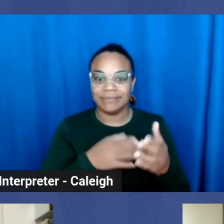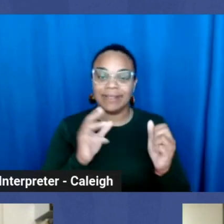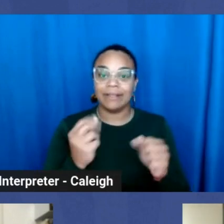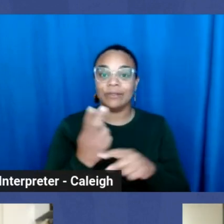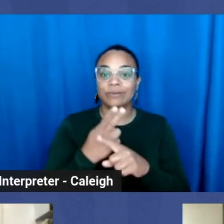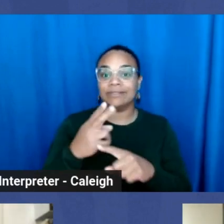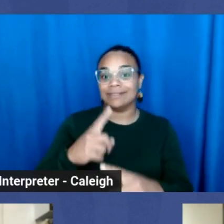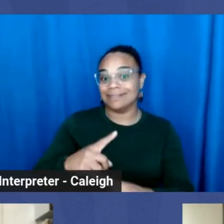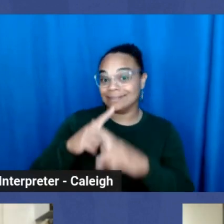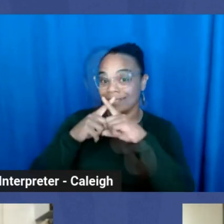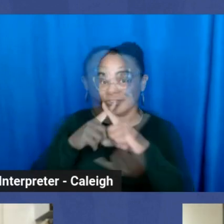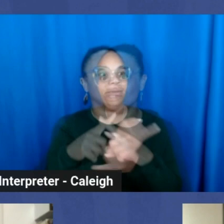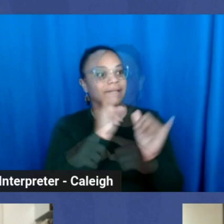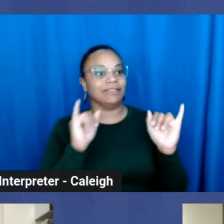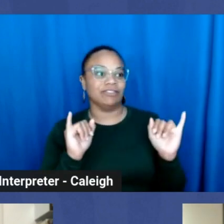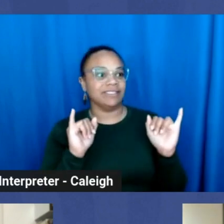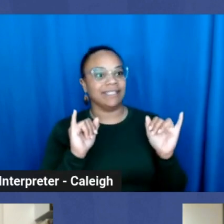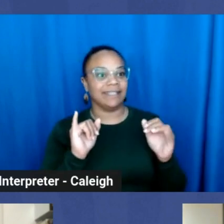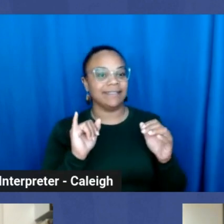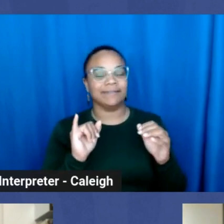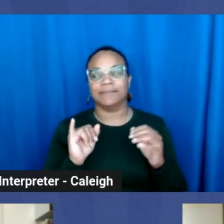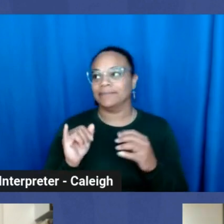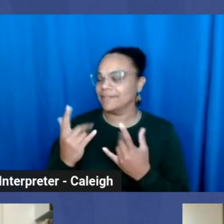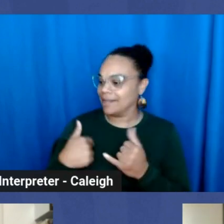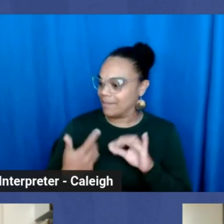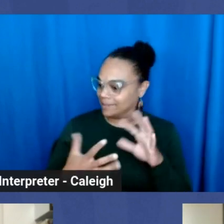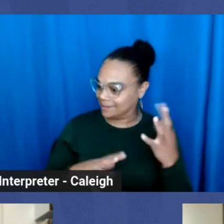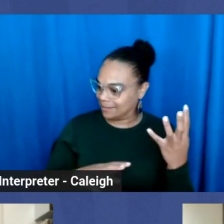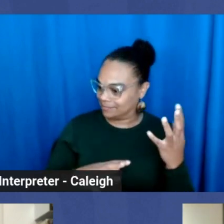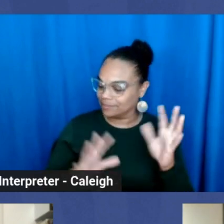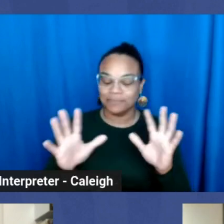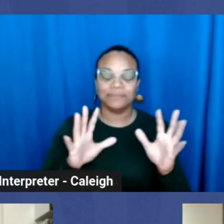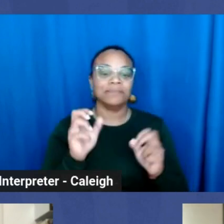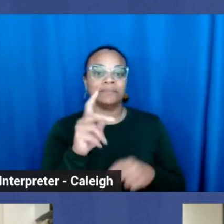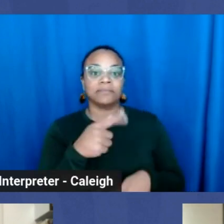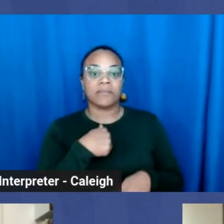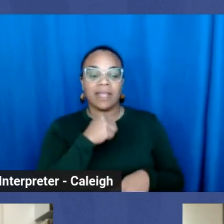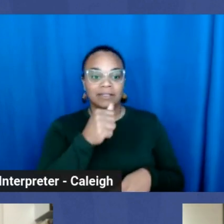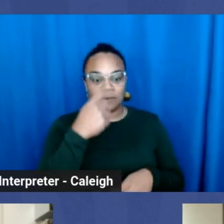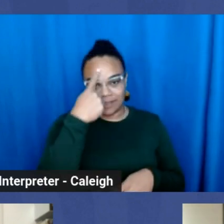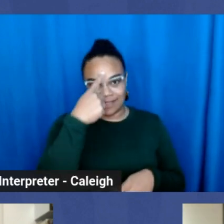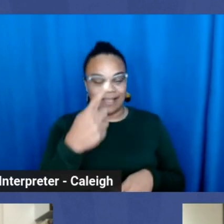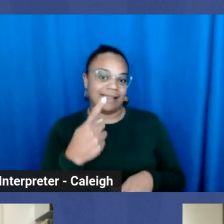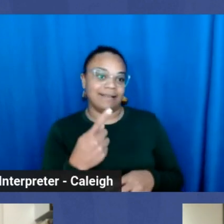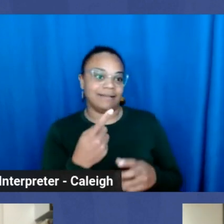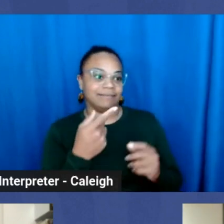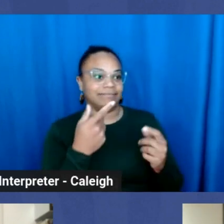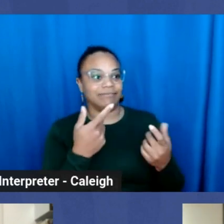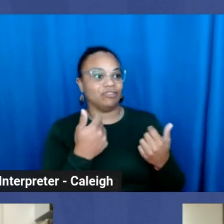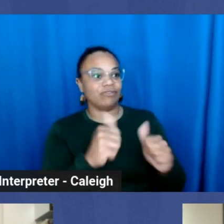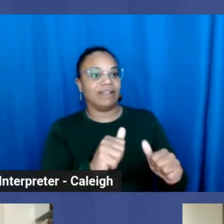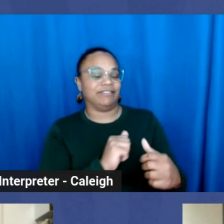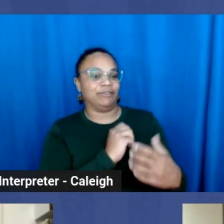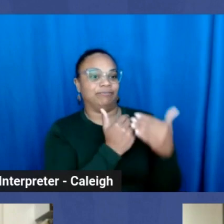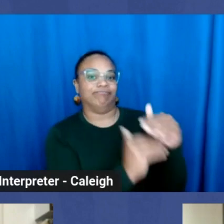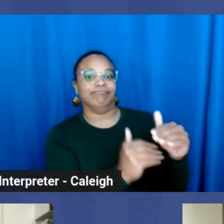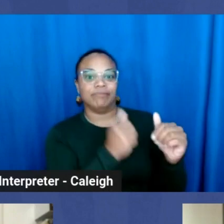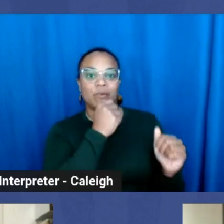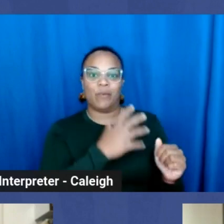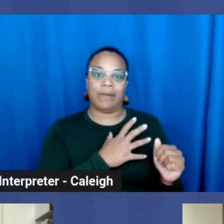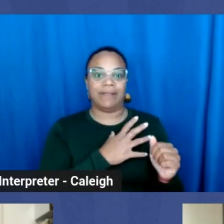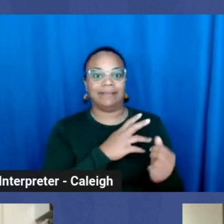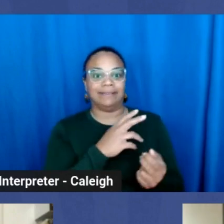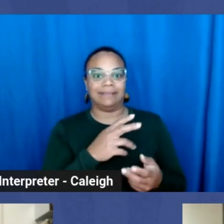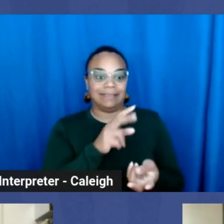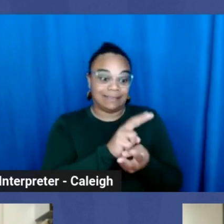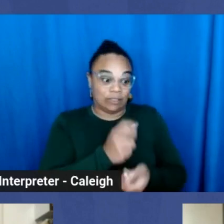a weapon. So while I don't think undermining women's sexual expression and sexual